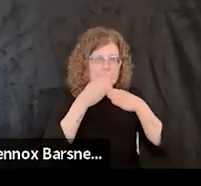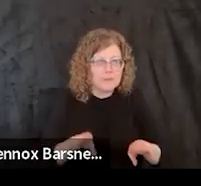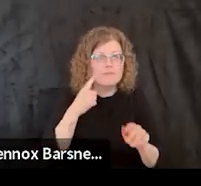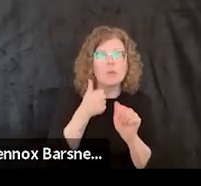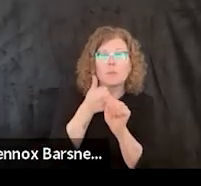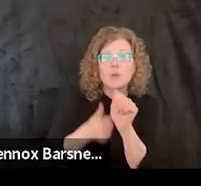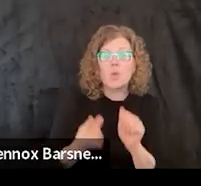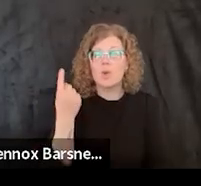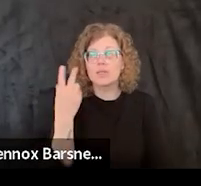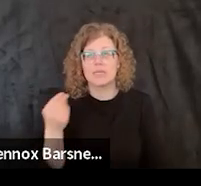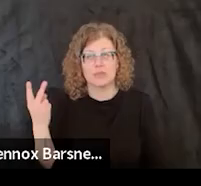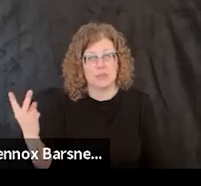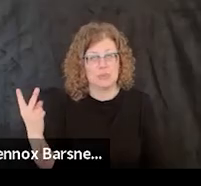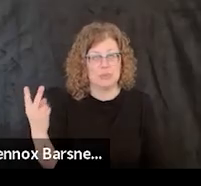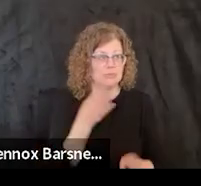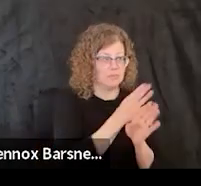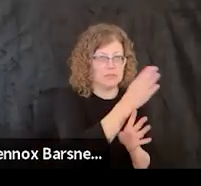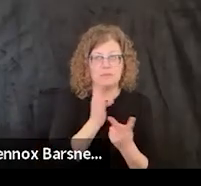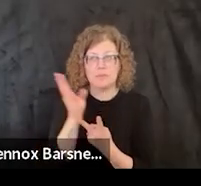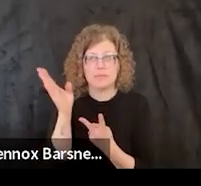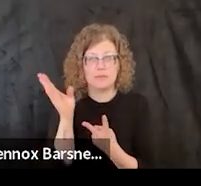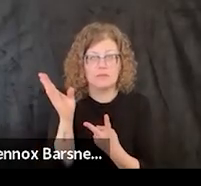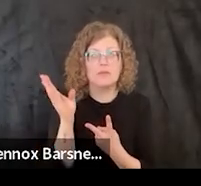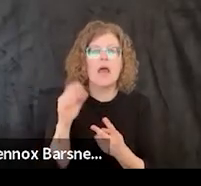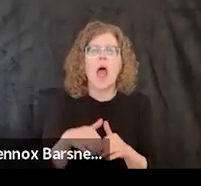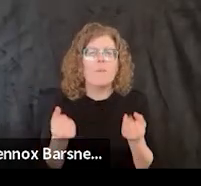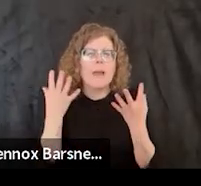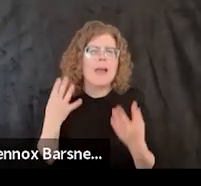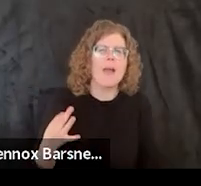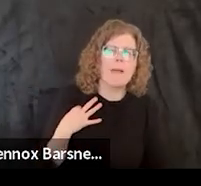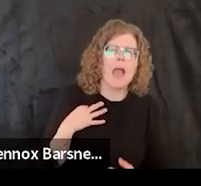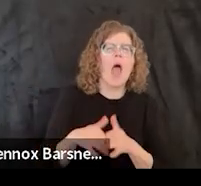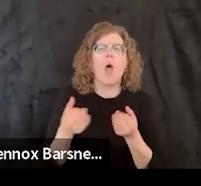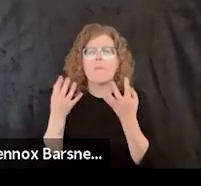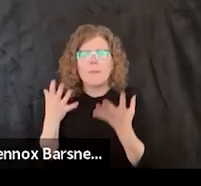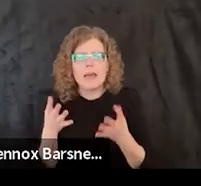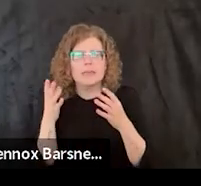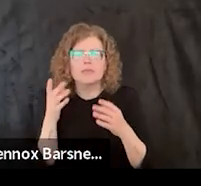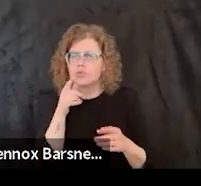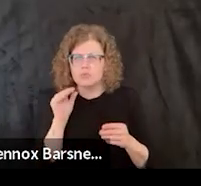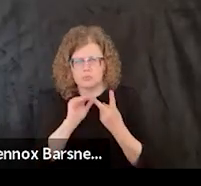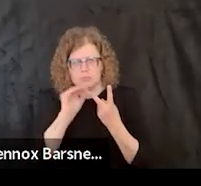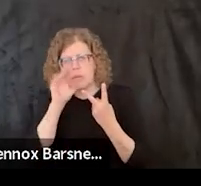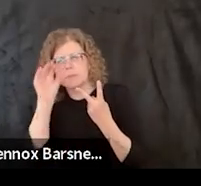applicants that apply to each stream and the dollar amount requested within each stream.